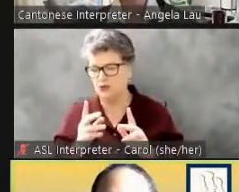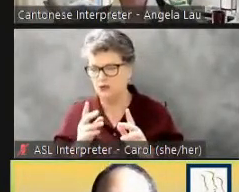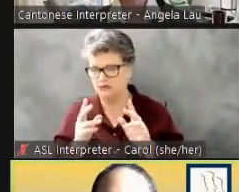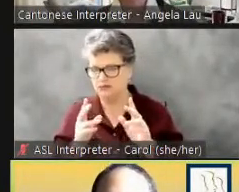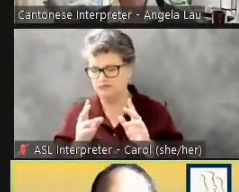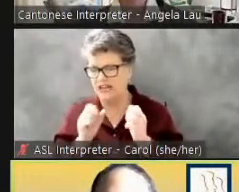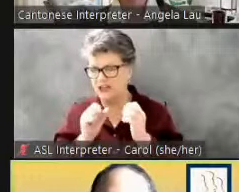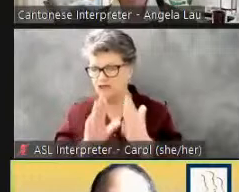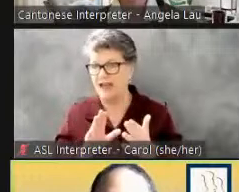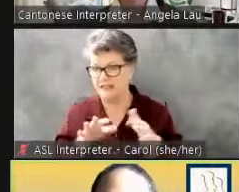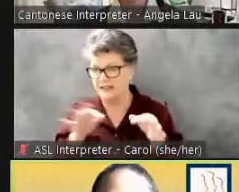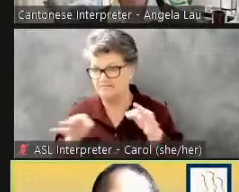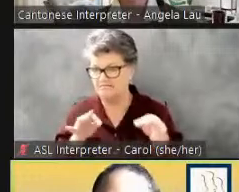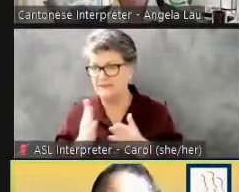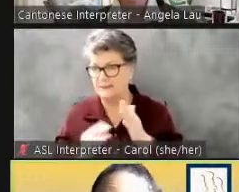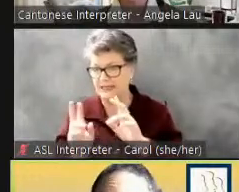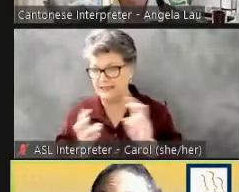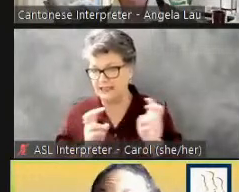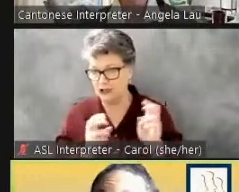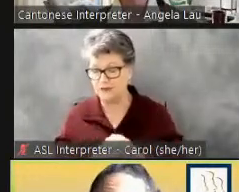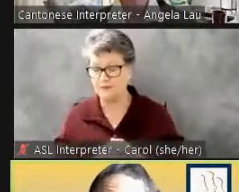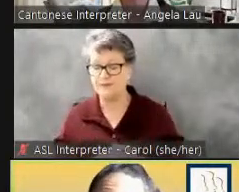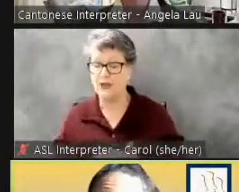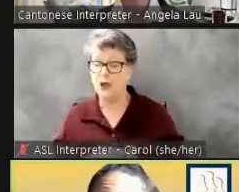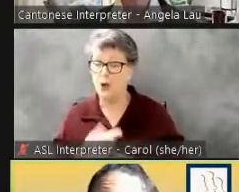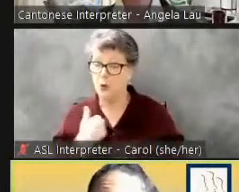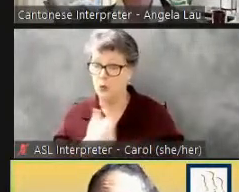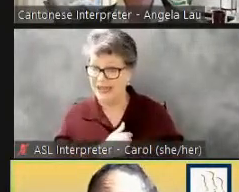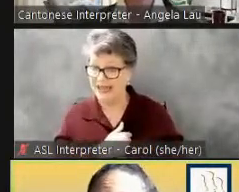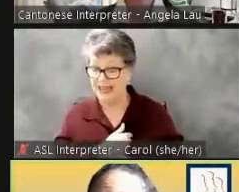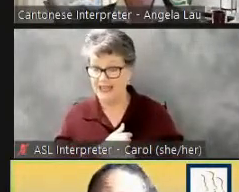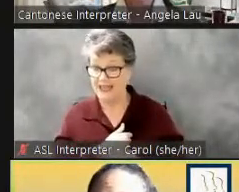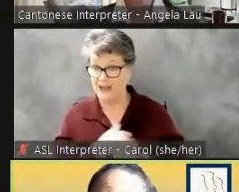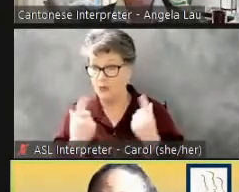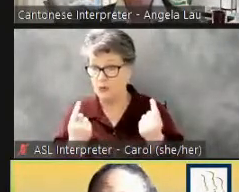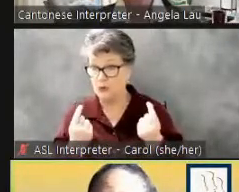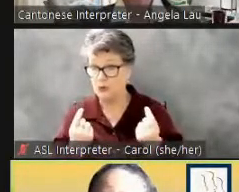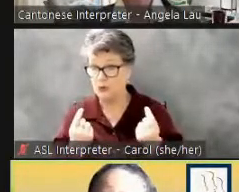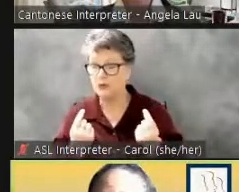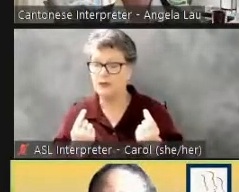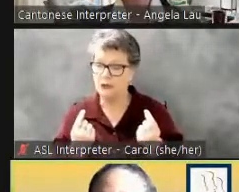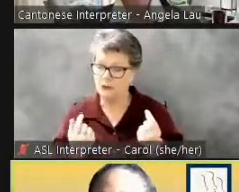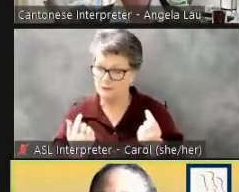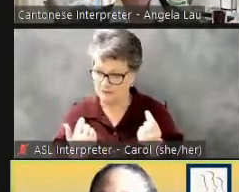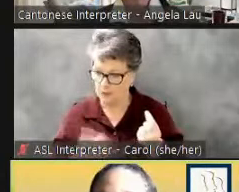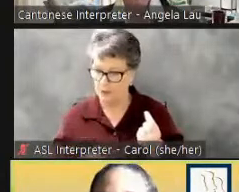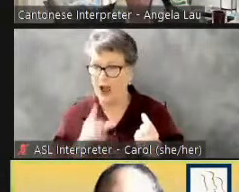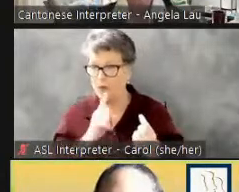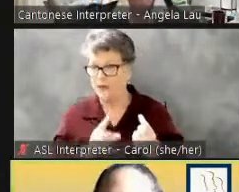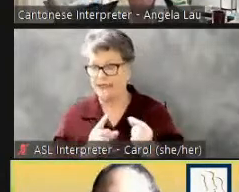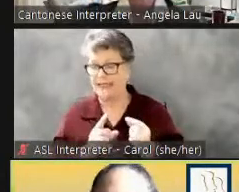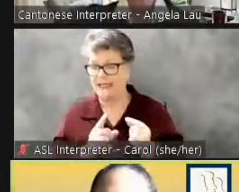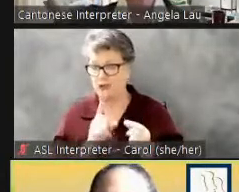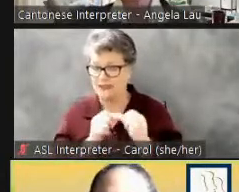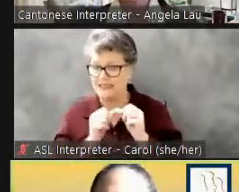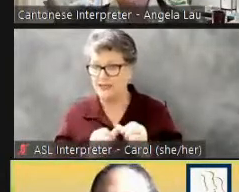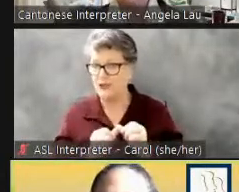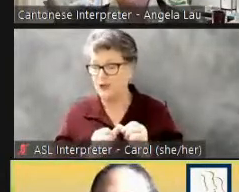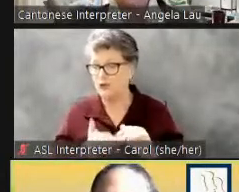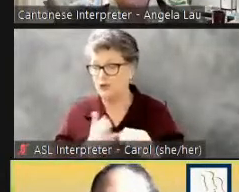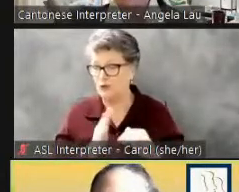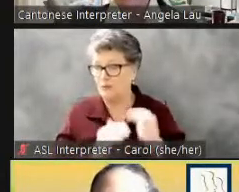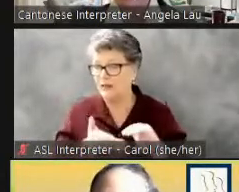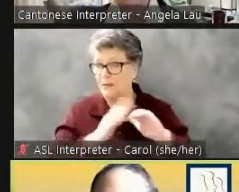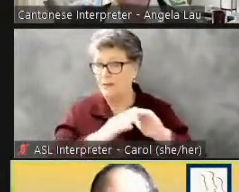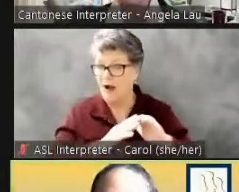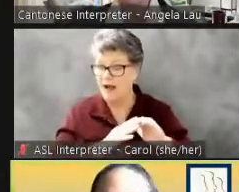are looking to build on the unprecedented investments for the people of this state, but